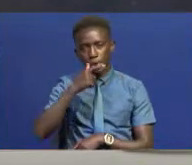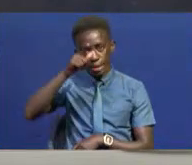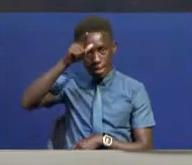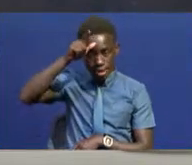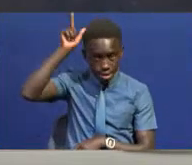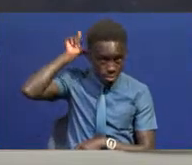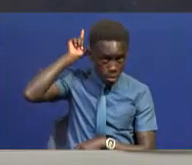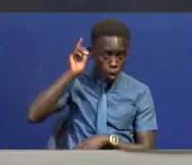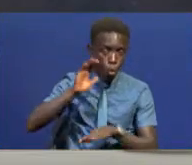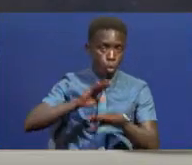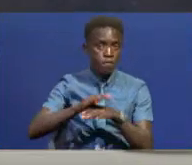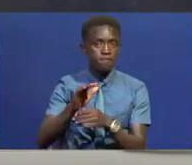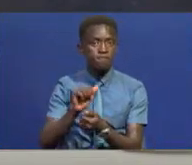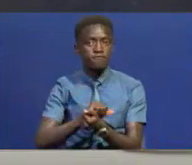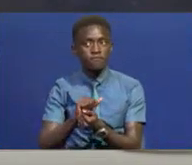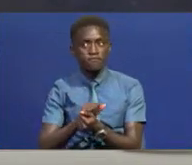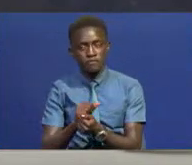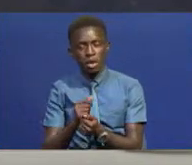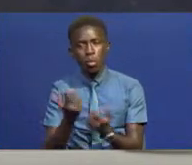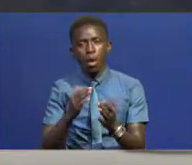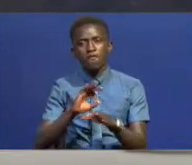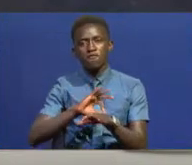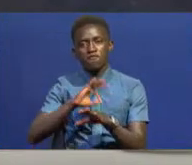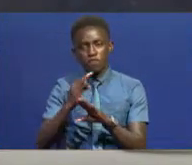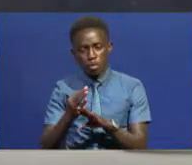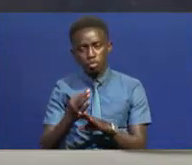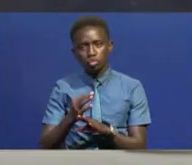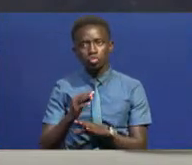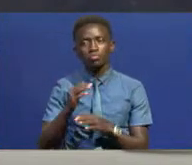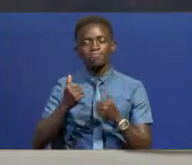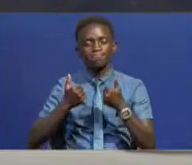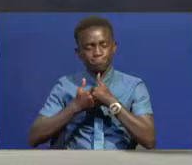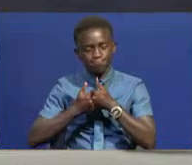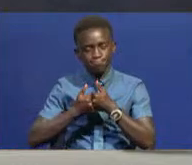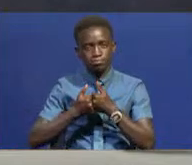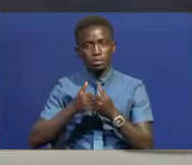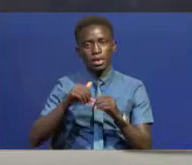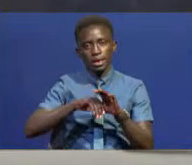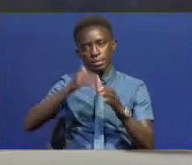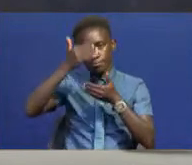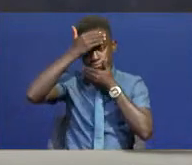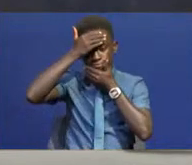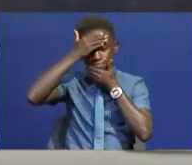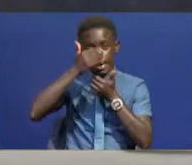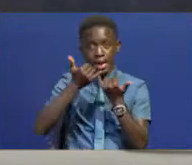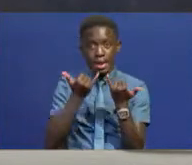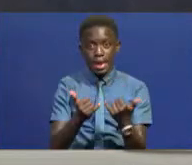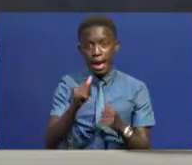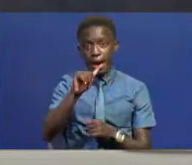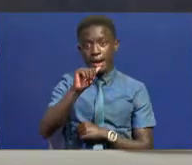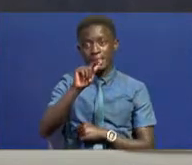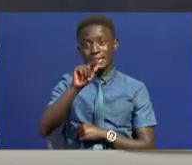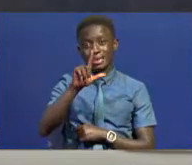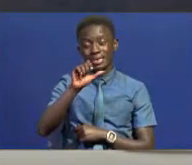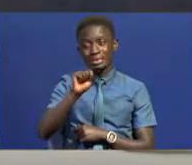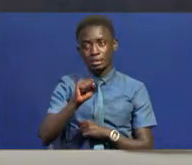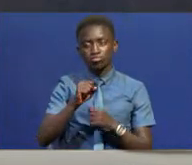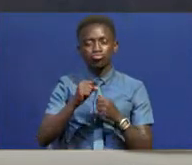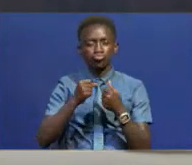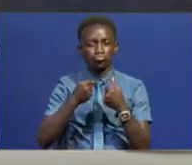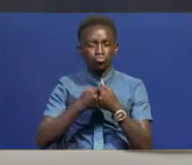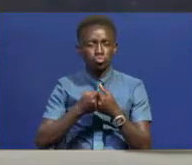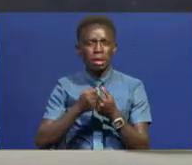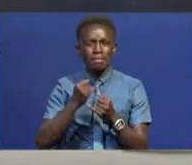of the ongoing Futsal Africa Cup of Nations in Morocco. Now, Atlas Lions booked their place in the last four with their